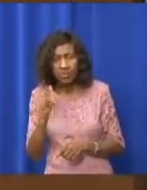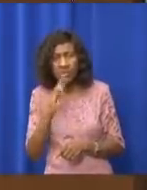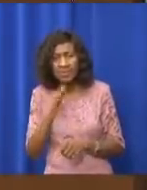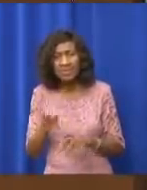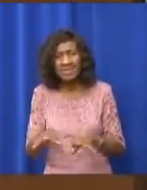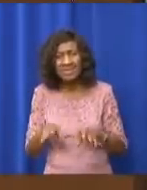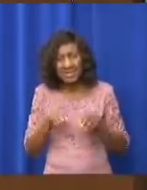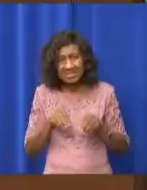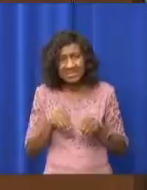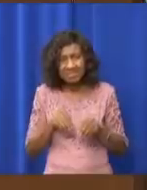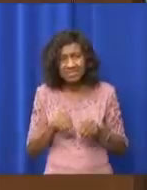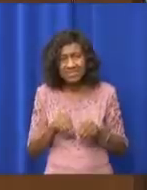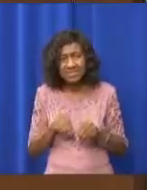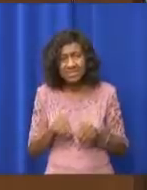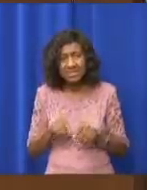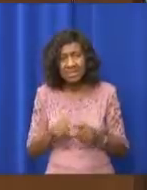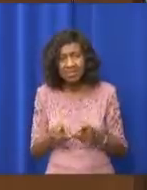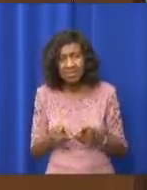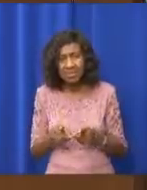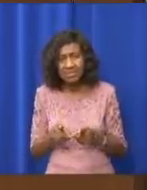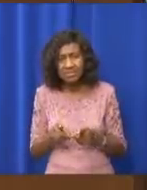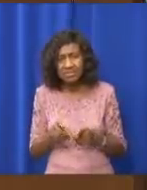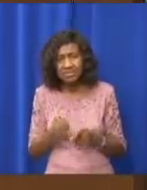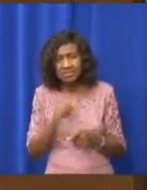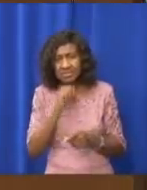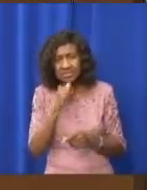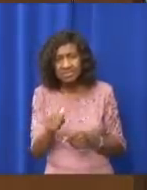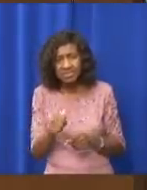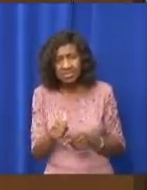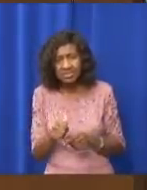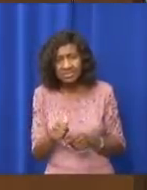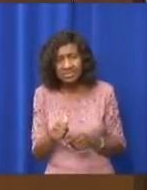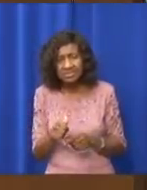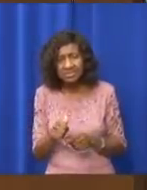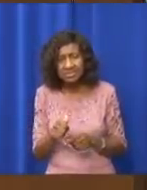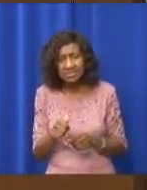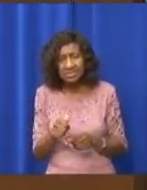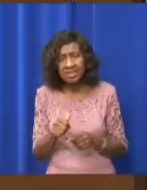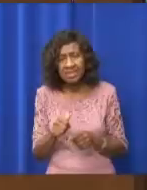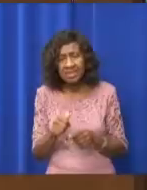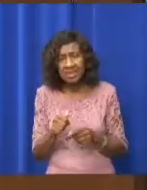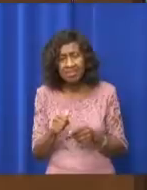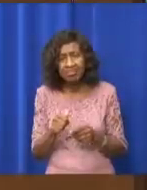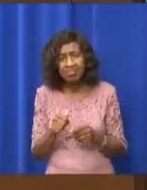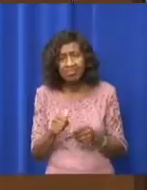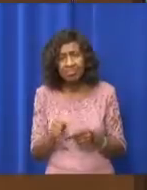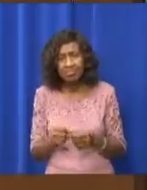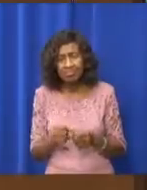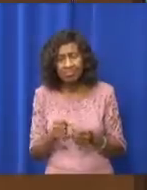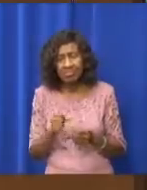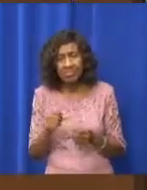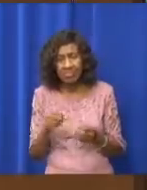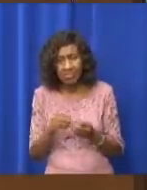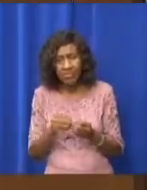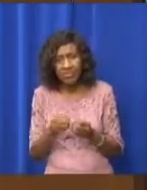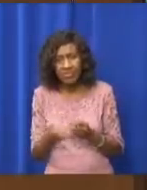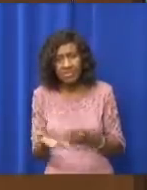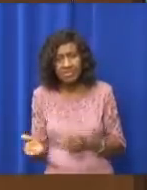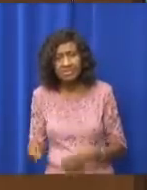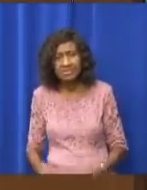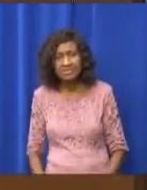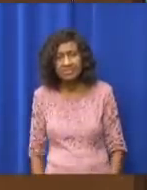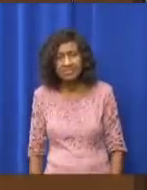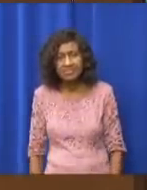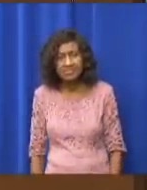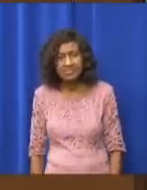exercise. I don't think we should go beyond stretching what we're trying to achieve here for intent and purpose. Okay, thank you